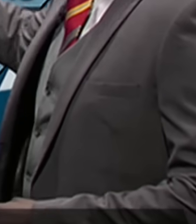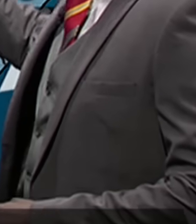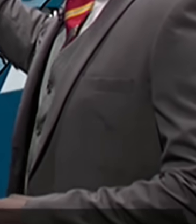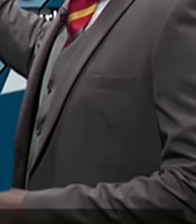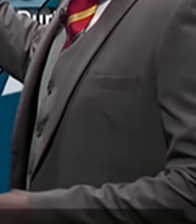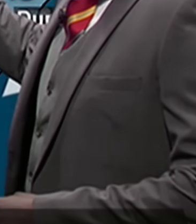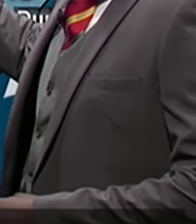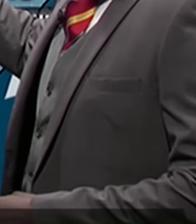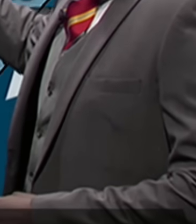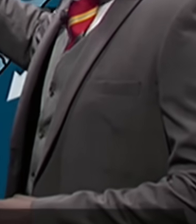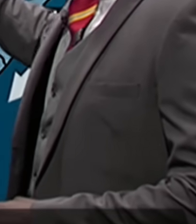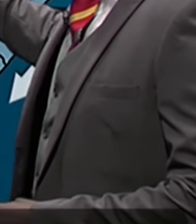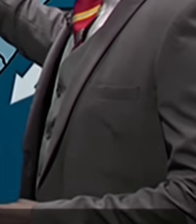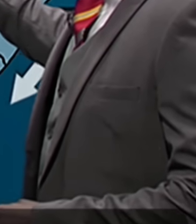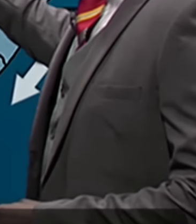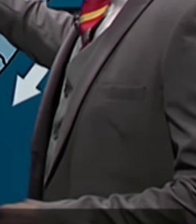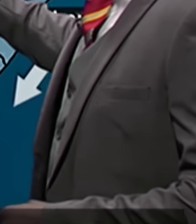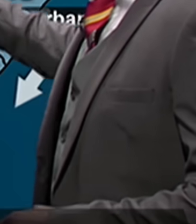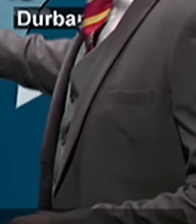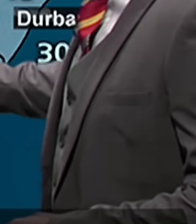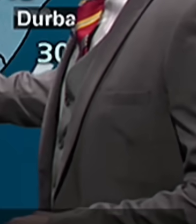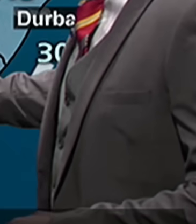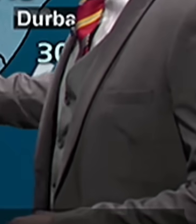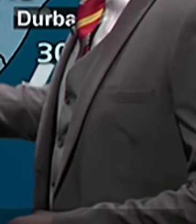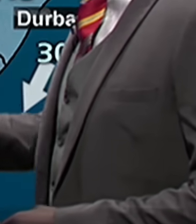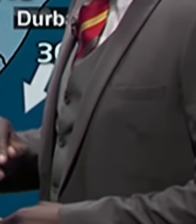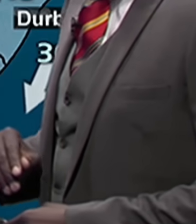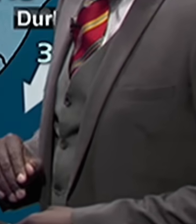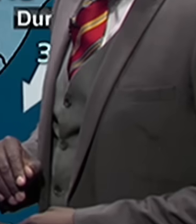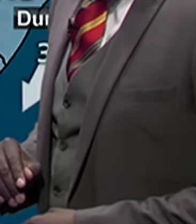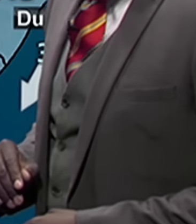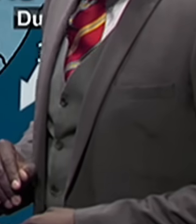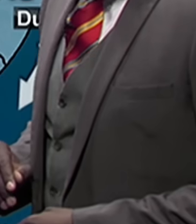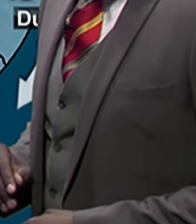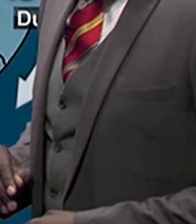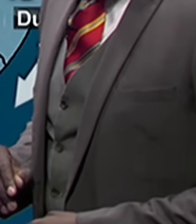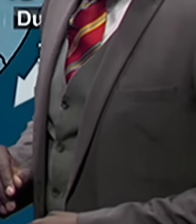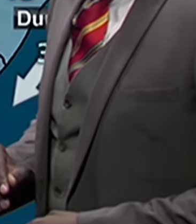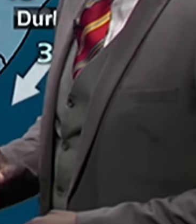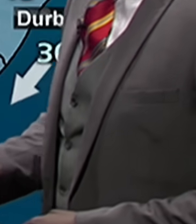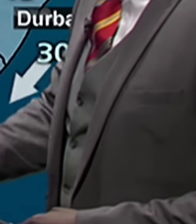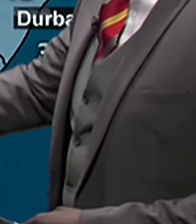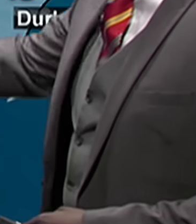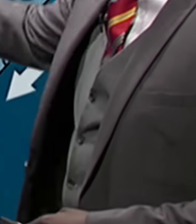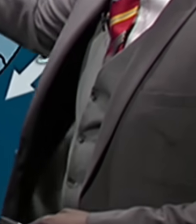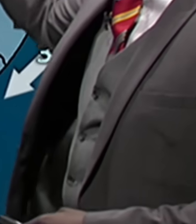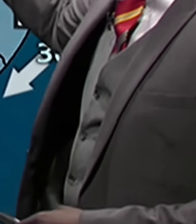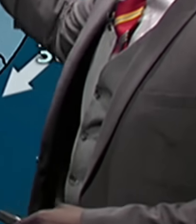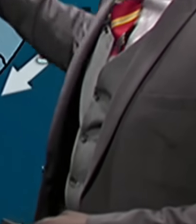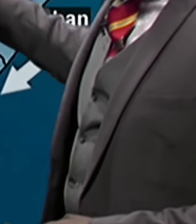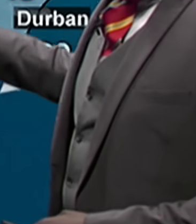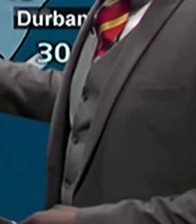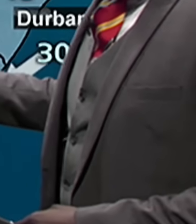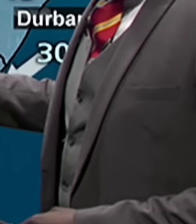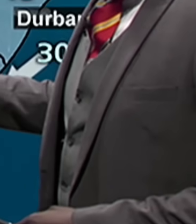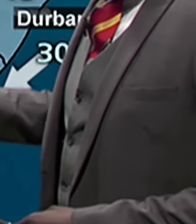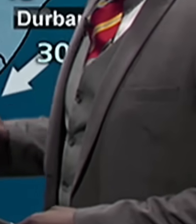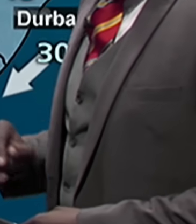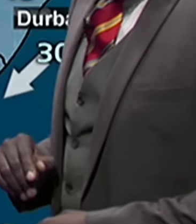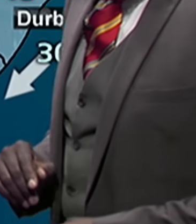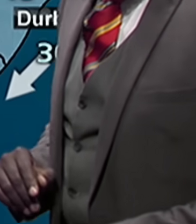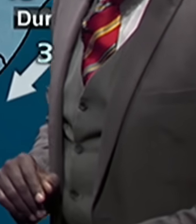mafikeng boholo ba ka bo prima le hona sentse ke shebile boholo ba Freestata e tla be le fela maru mona le mane ha re shebile hona ka leboa le hole o theosa jalo